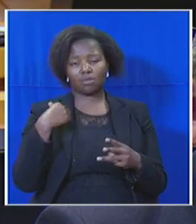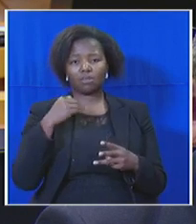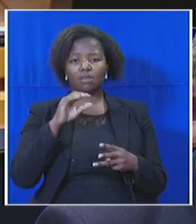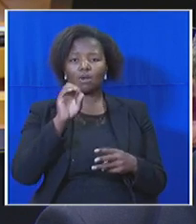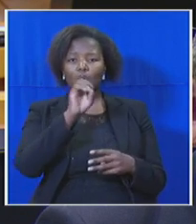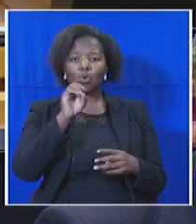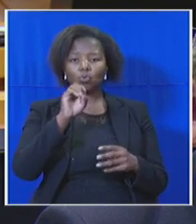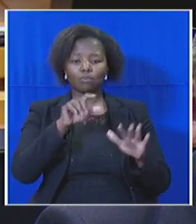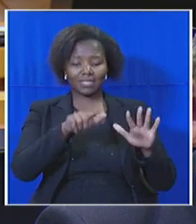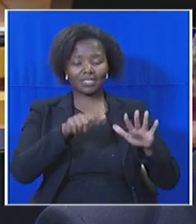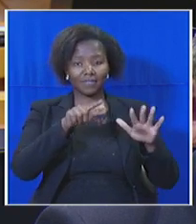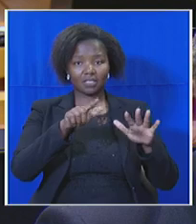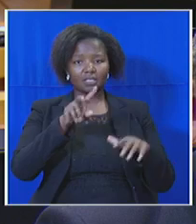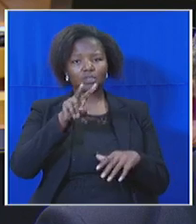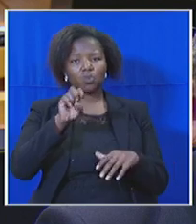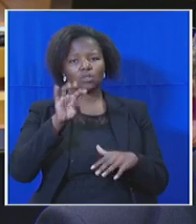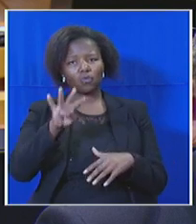2014.